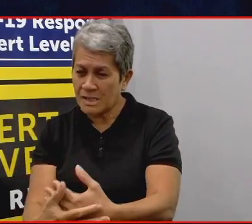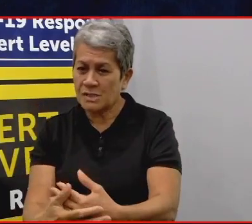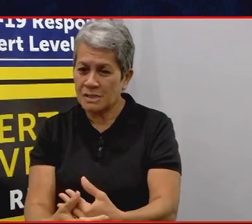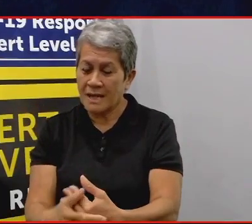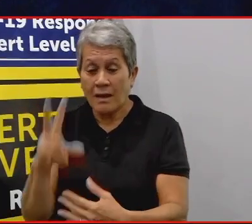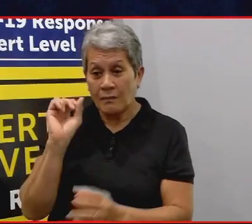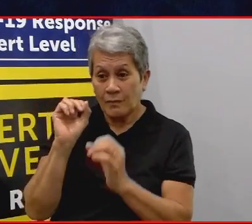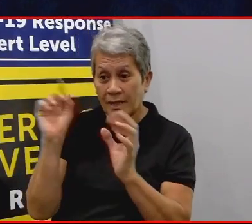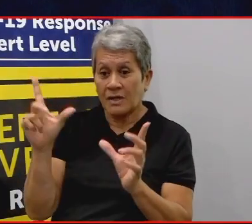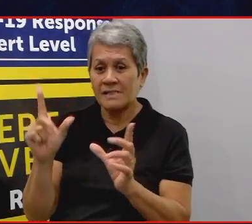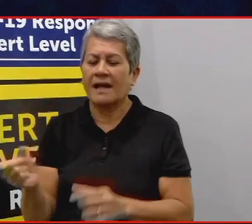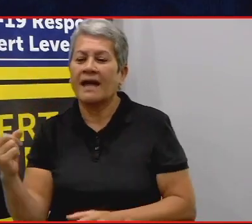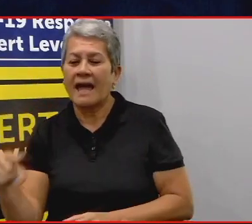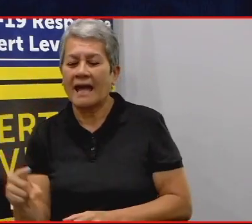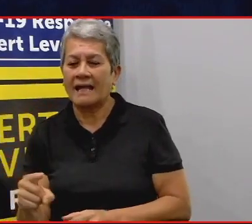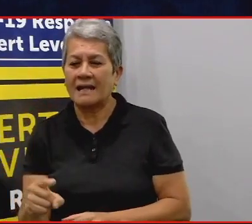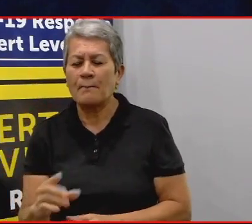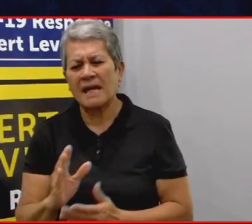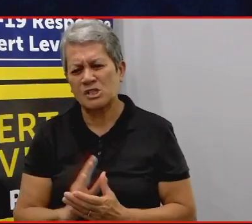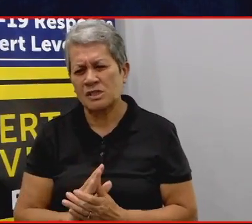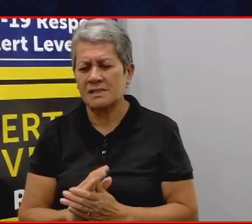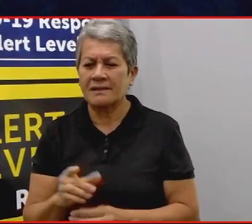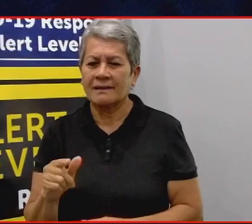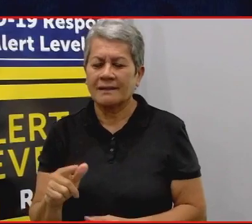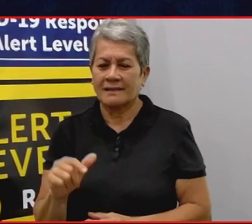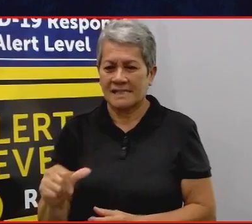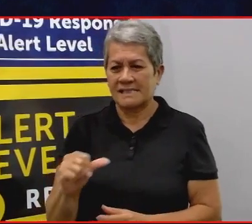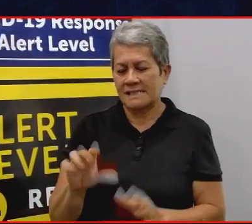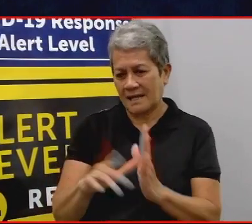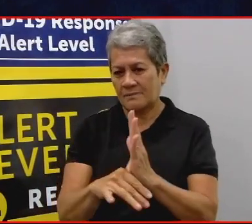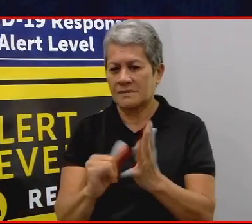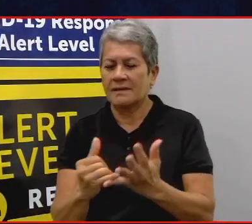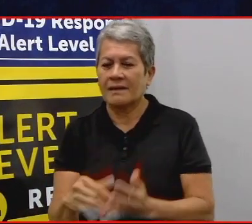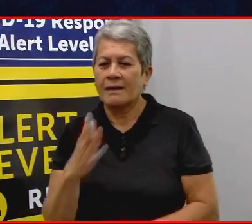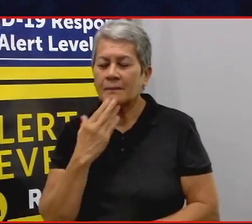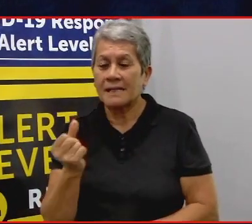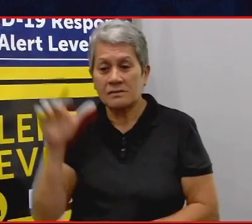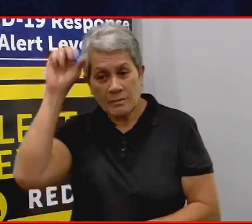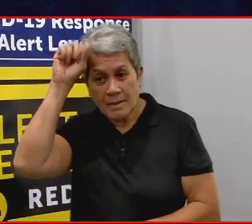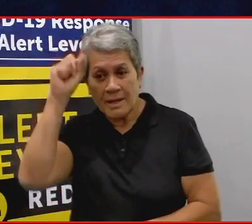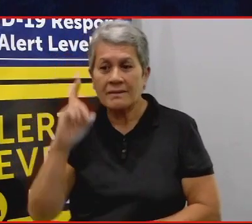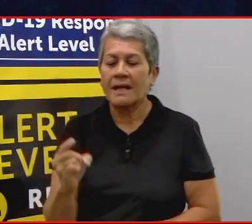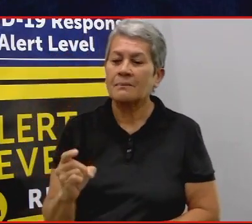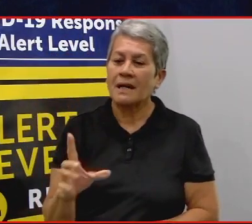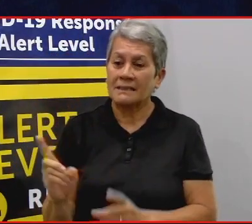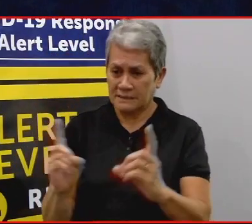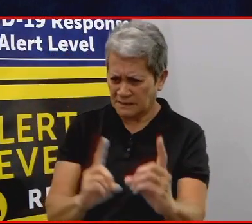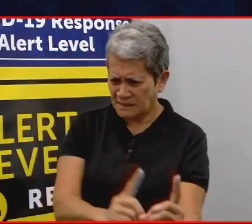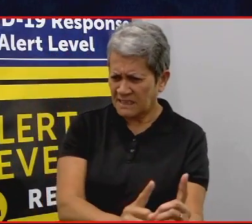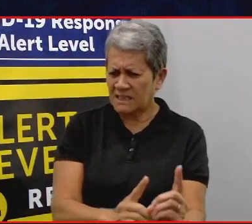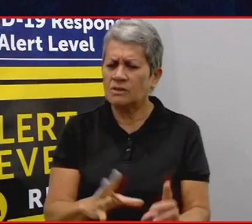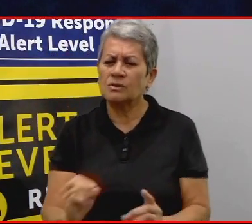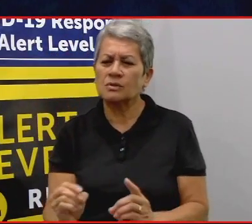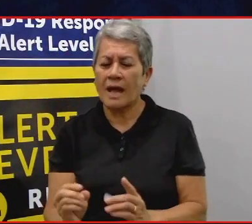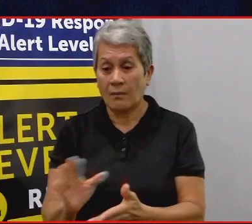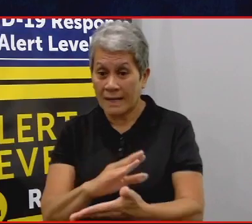your patience during these difficult times. Please remember that by sticking to our guidelines and requests,